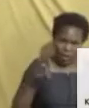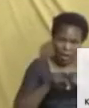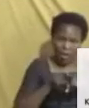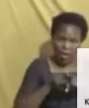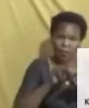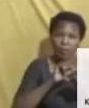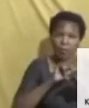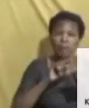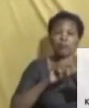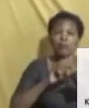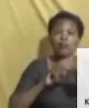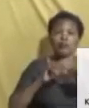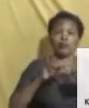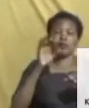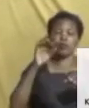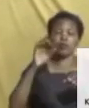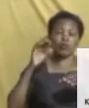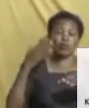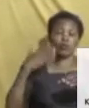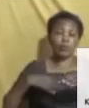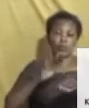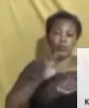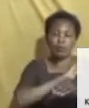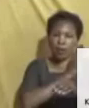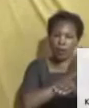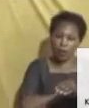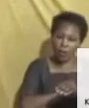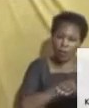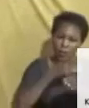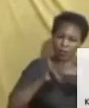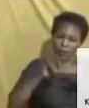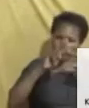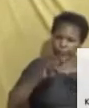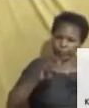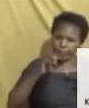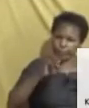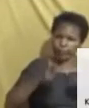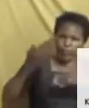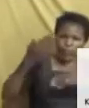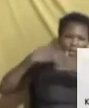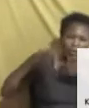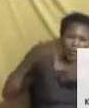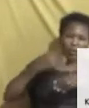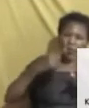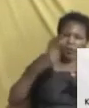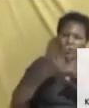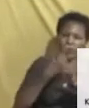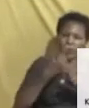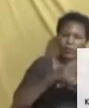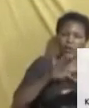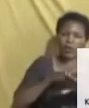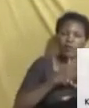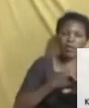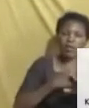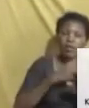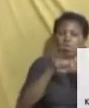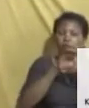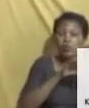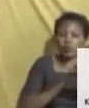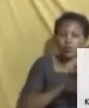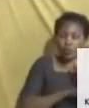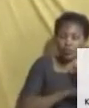power, looks at the history of several African constitutions.